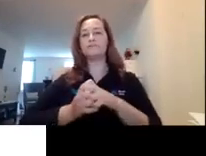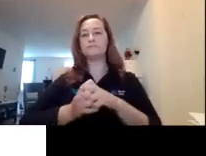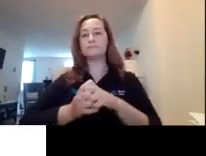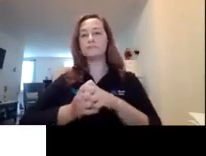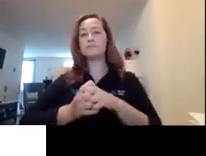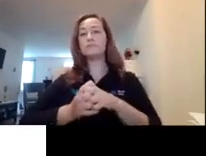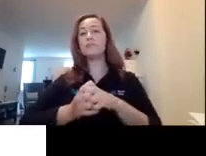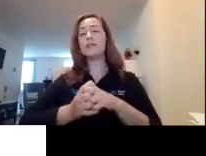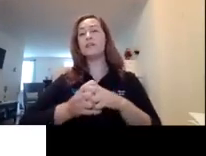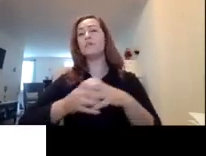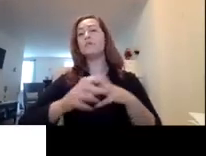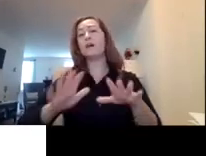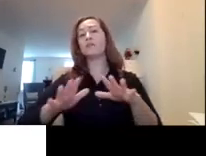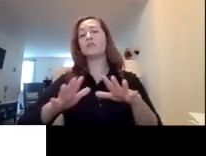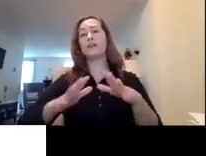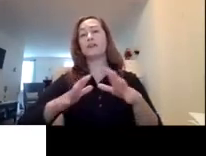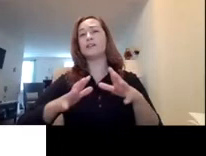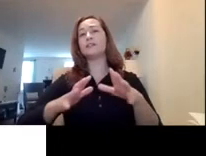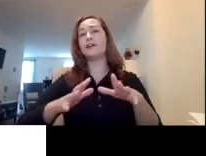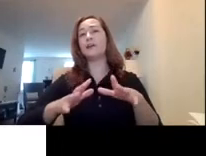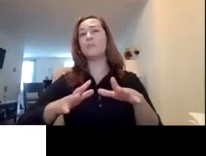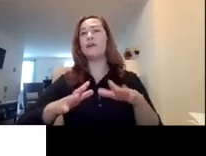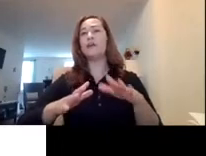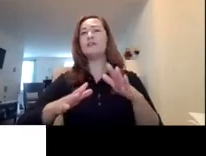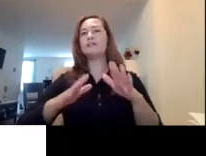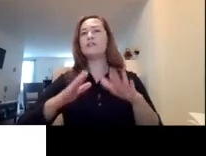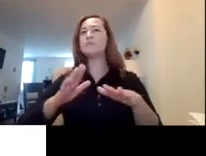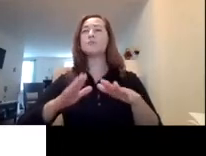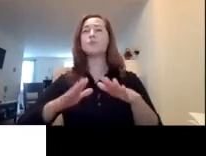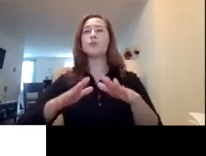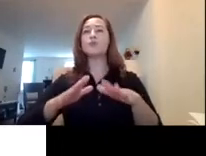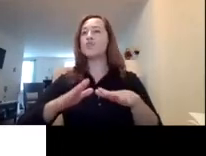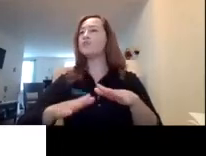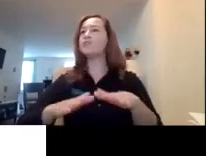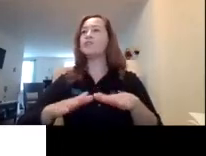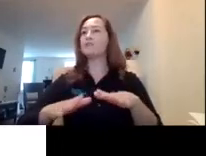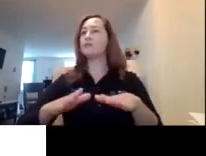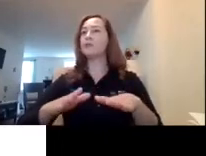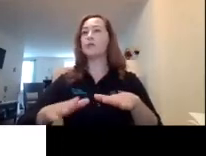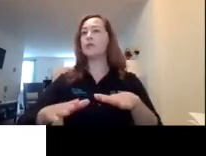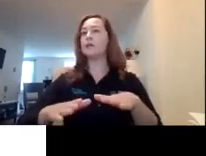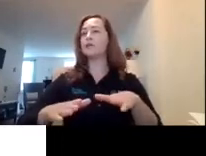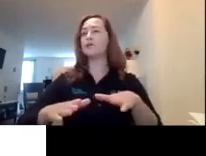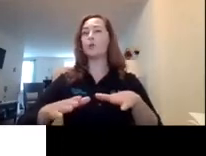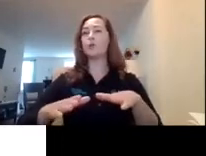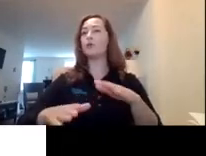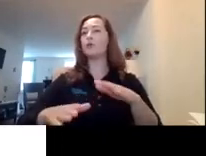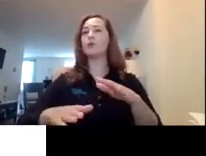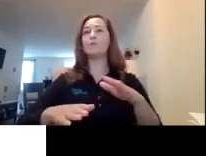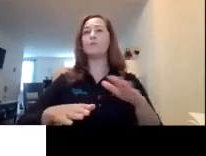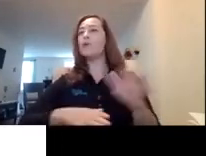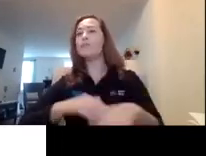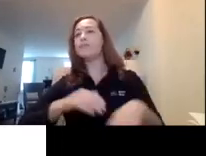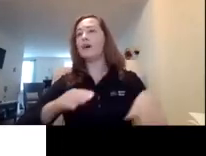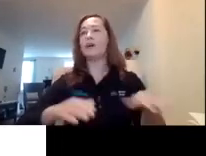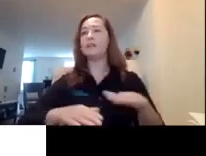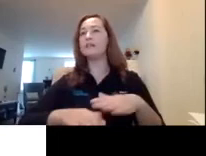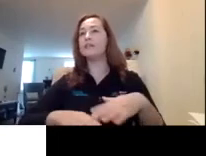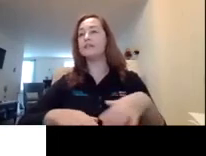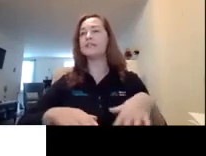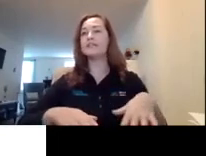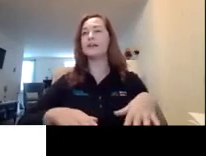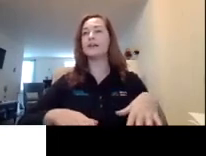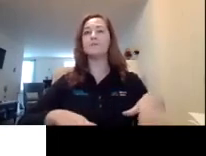And can you imagine at that time, symptoms were changing every week. So we were